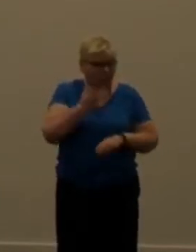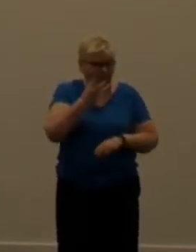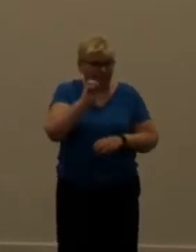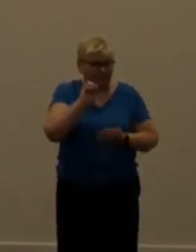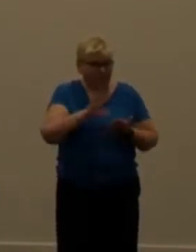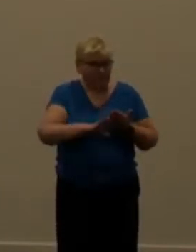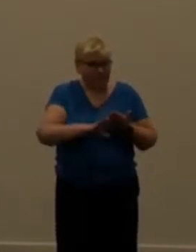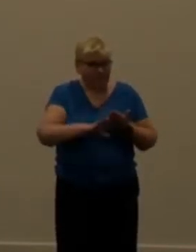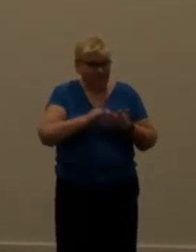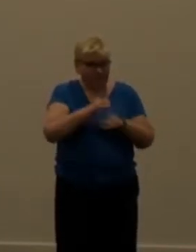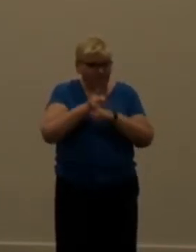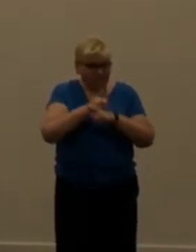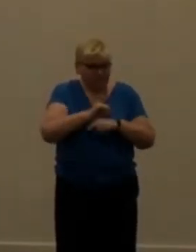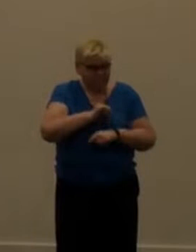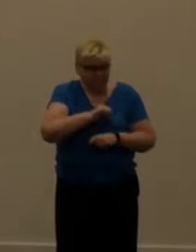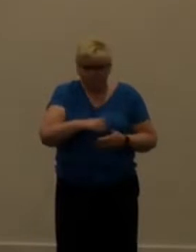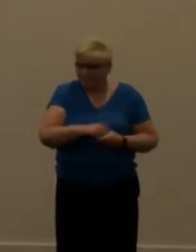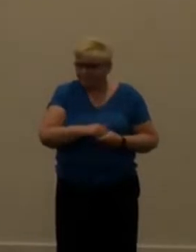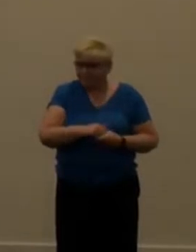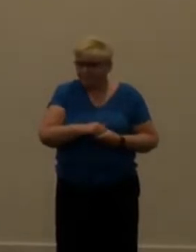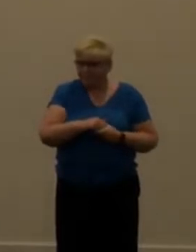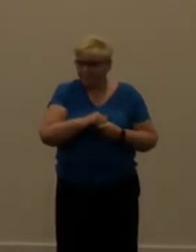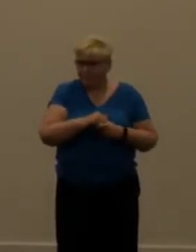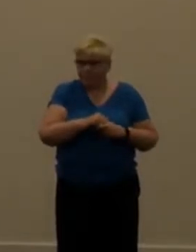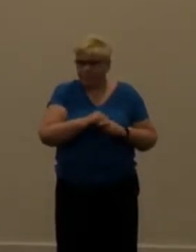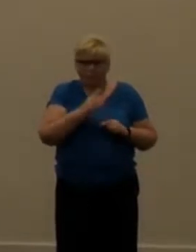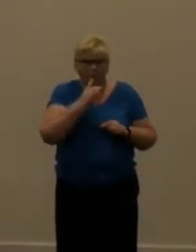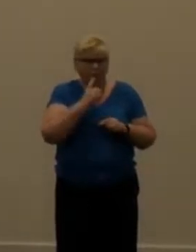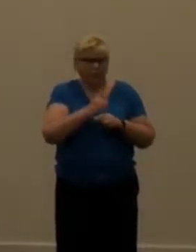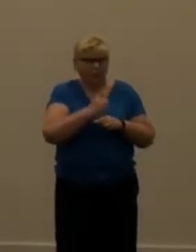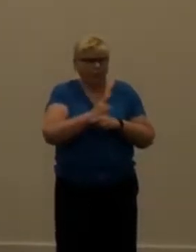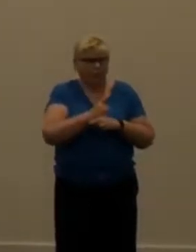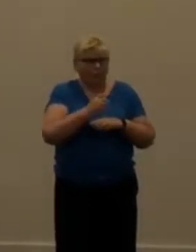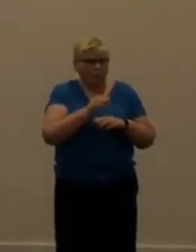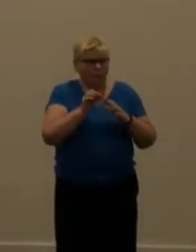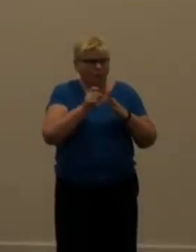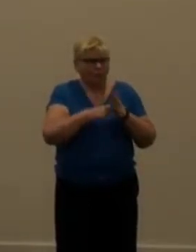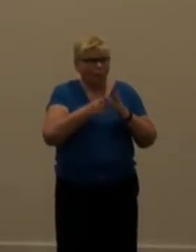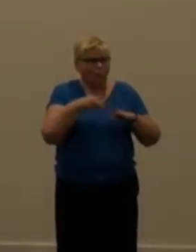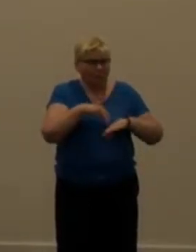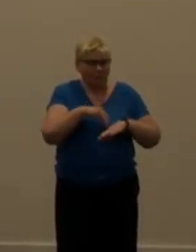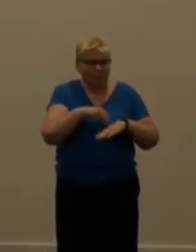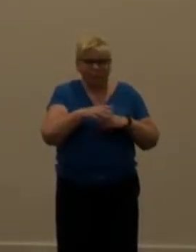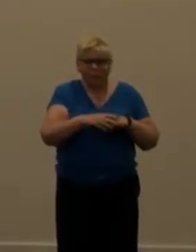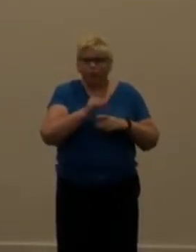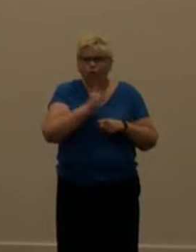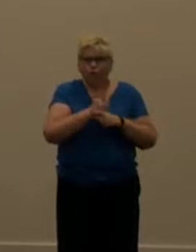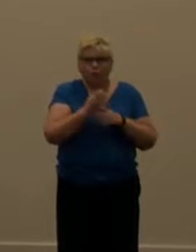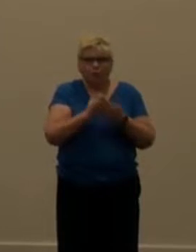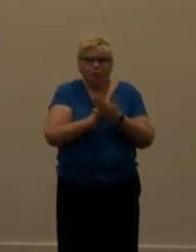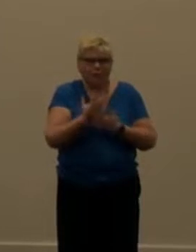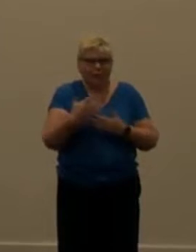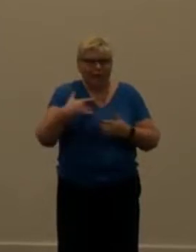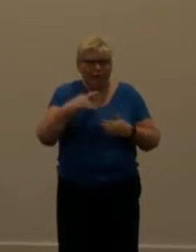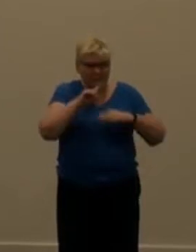spend together, I'm going to talk about the Power Platform, but in regard to the development